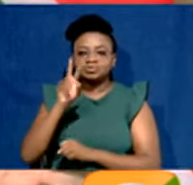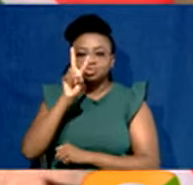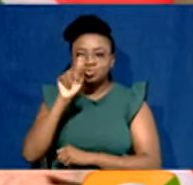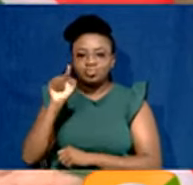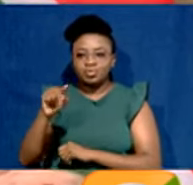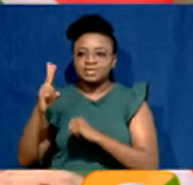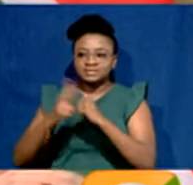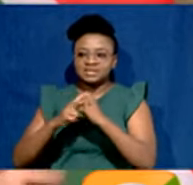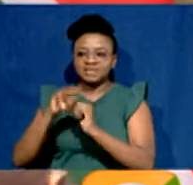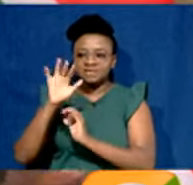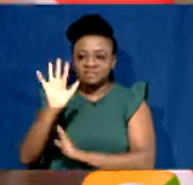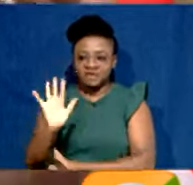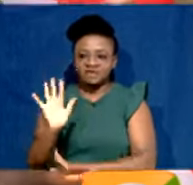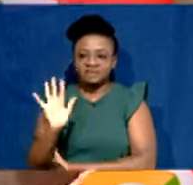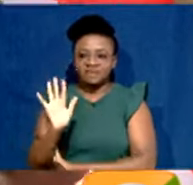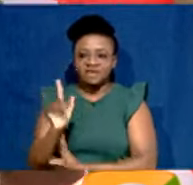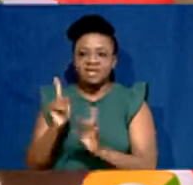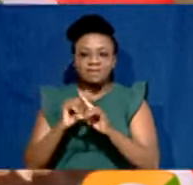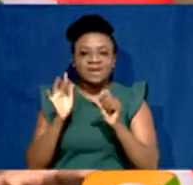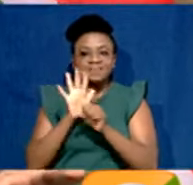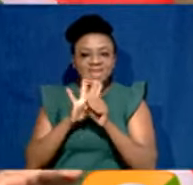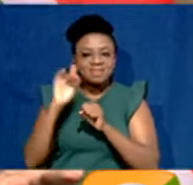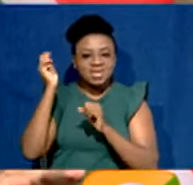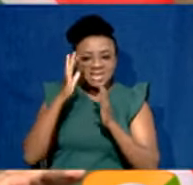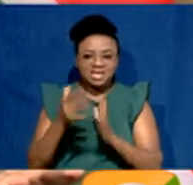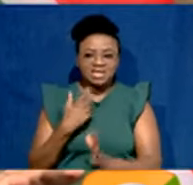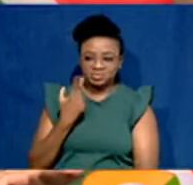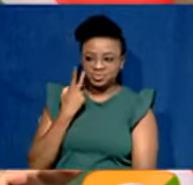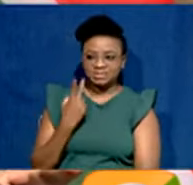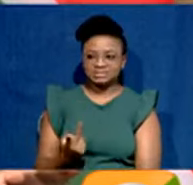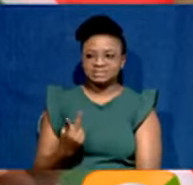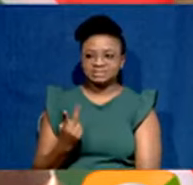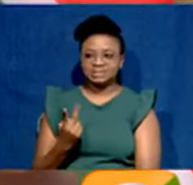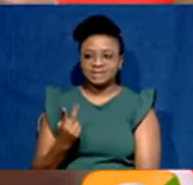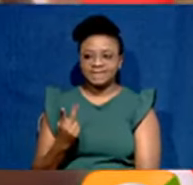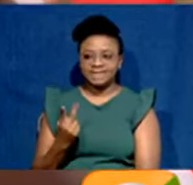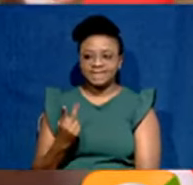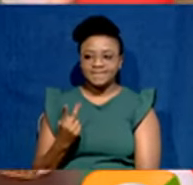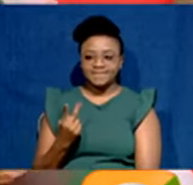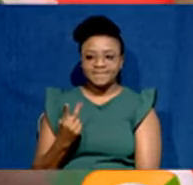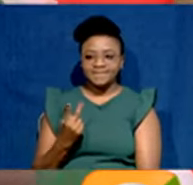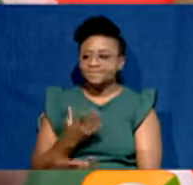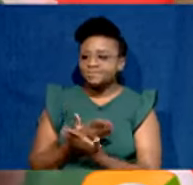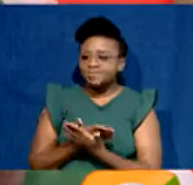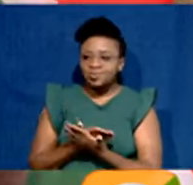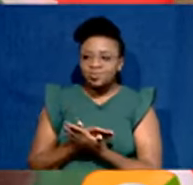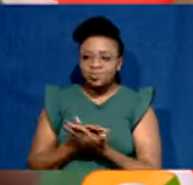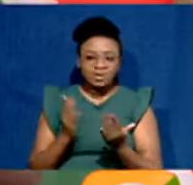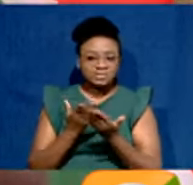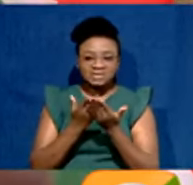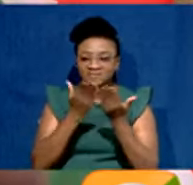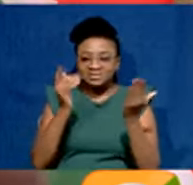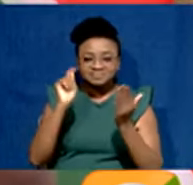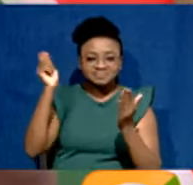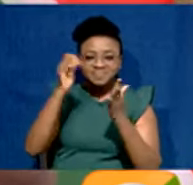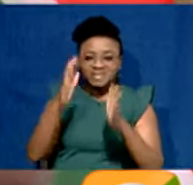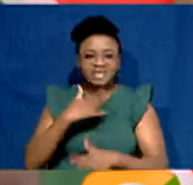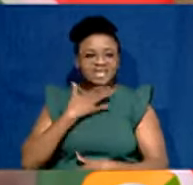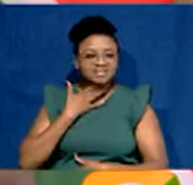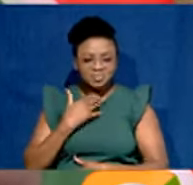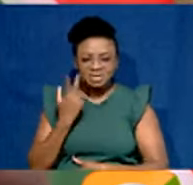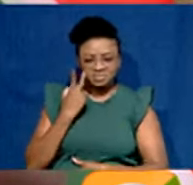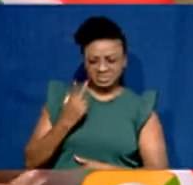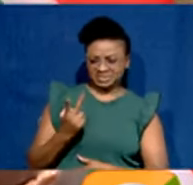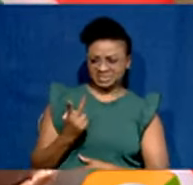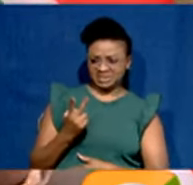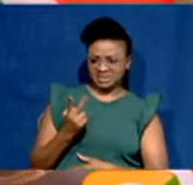it's 2.75. Mm-hmm. Many Kenyans will speak to it. You know? Whatever Kenyans will speak to it, they will look at it